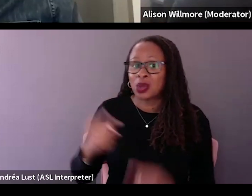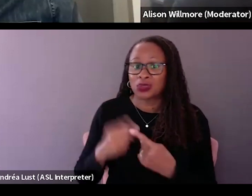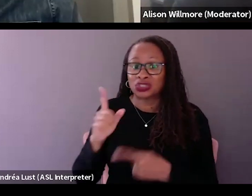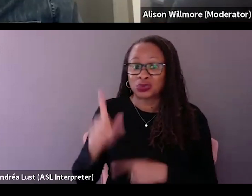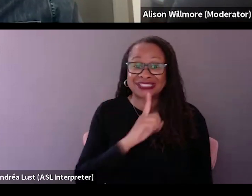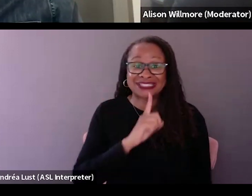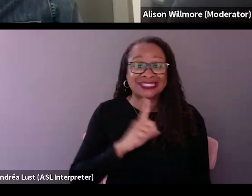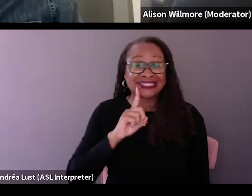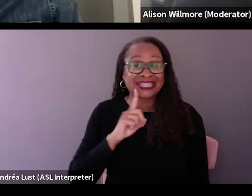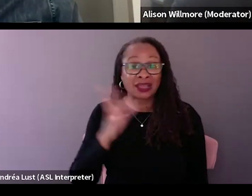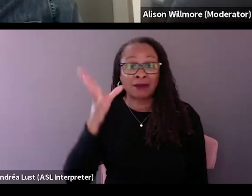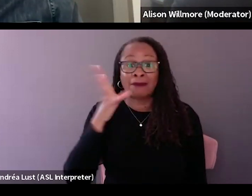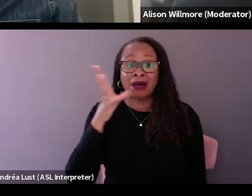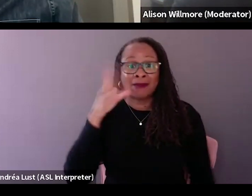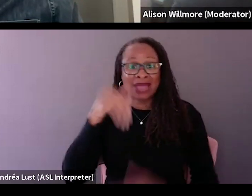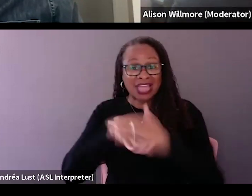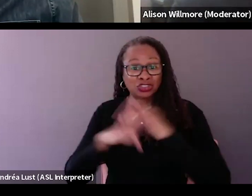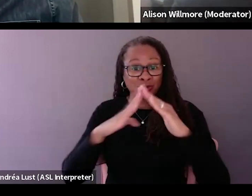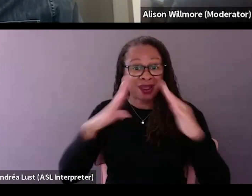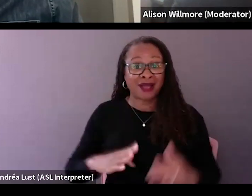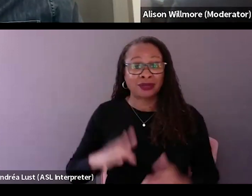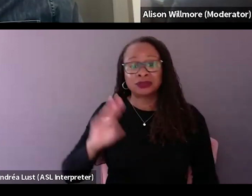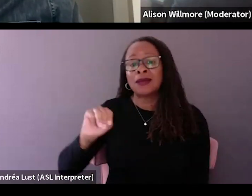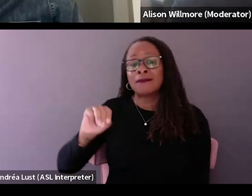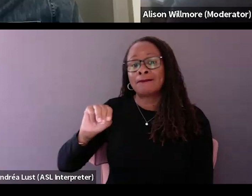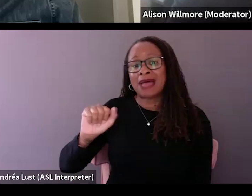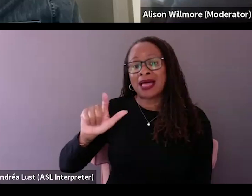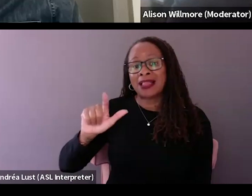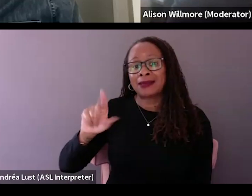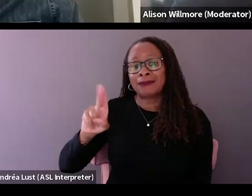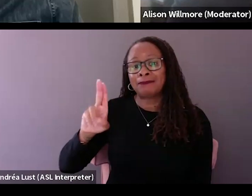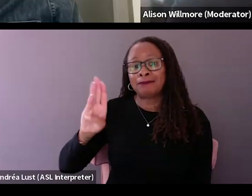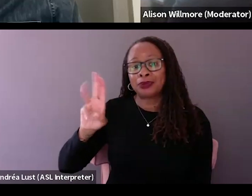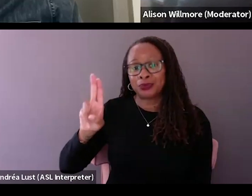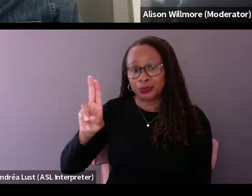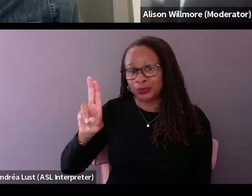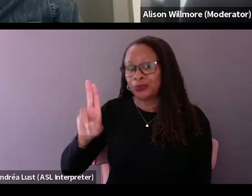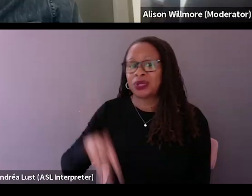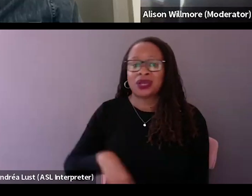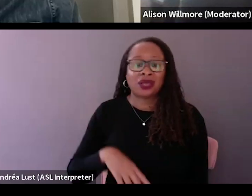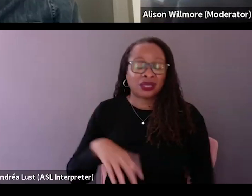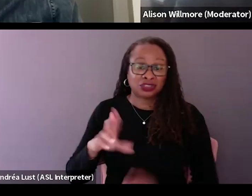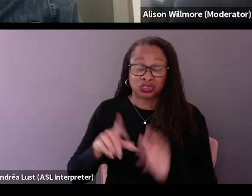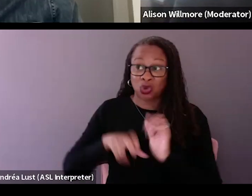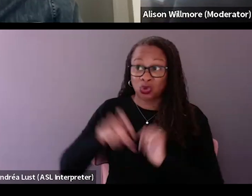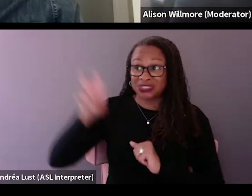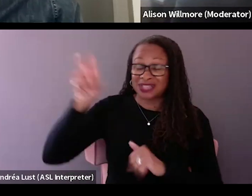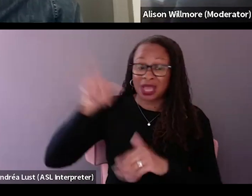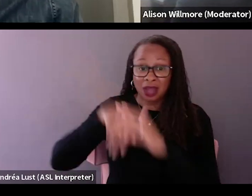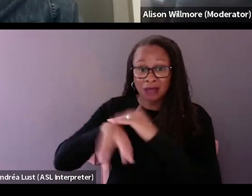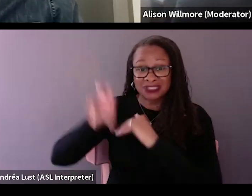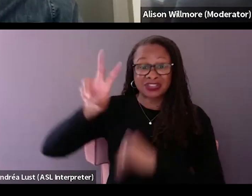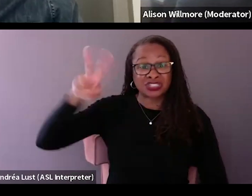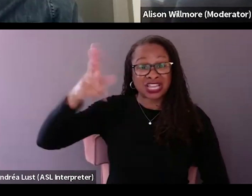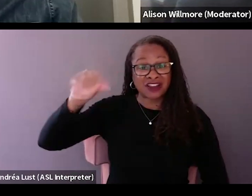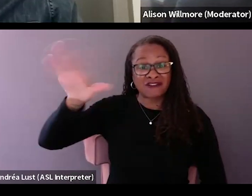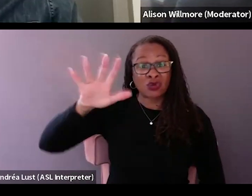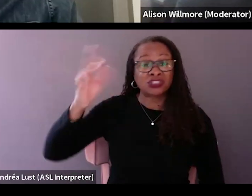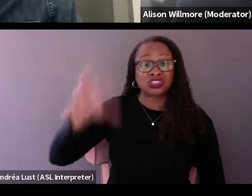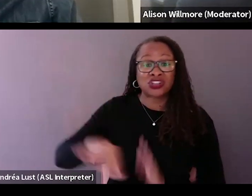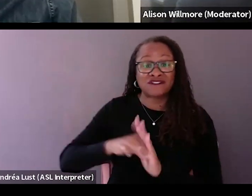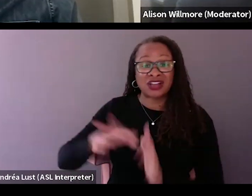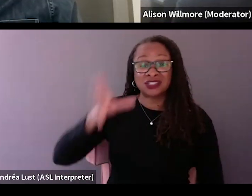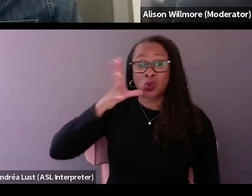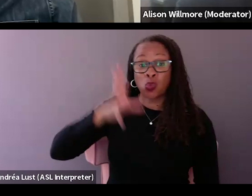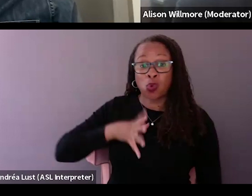goes upstairs and finds a woman in her bed, in her Baywatch bathing suit. She had taken out of the closet and was